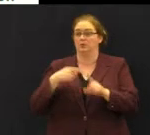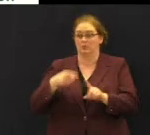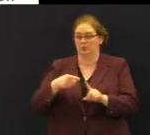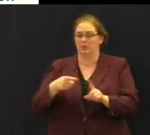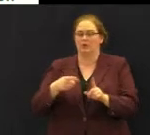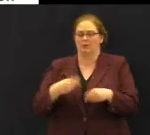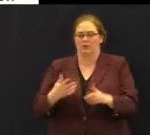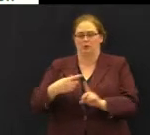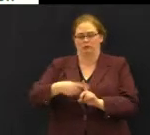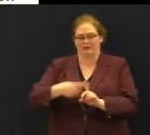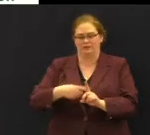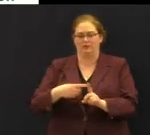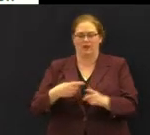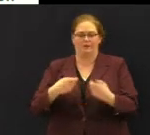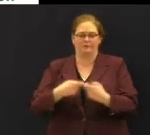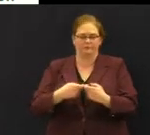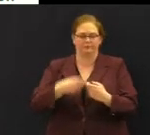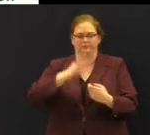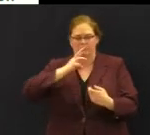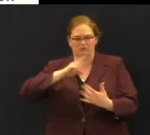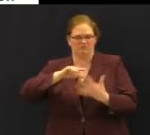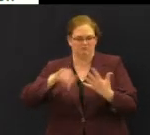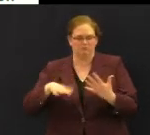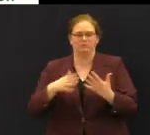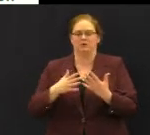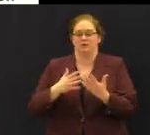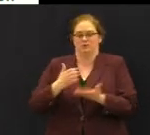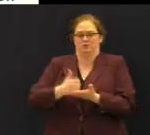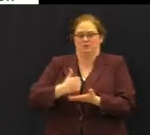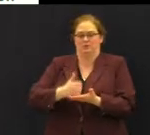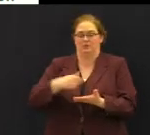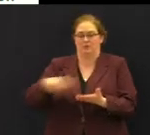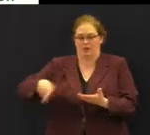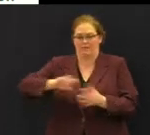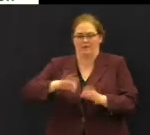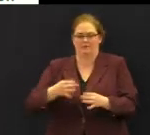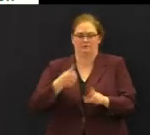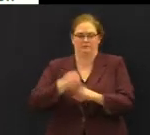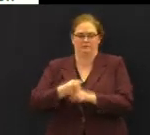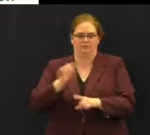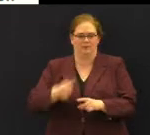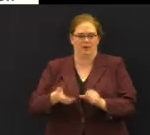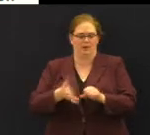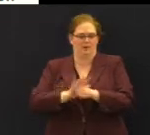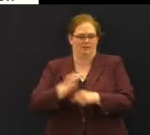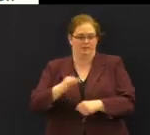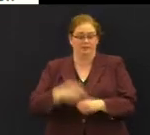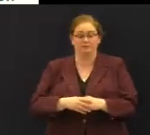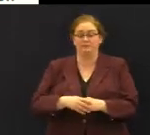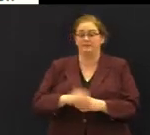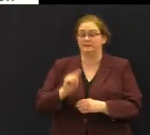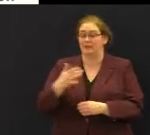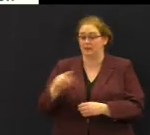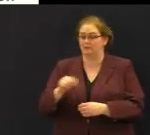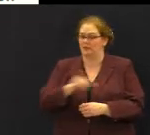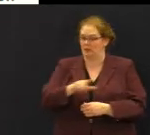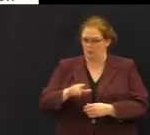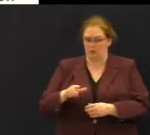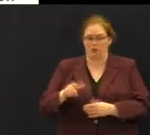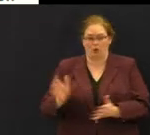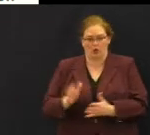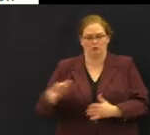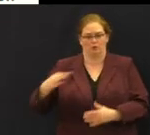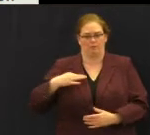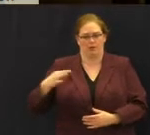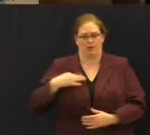and utility assistance to eligible Bucks tenants impacted by COVID-19. Both tenants and landlords are encouraged to apply, and either